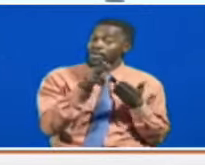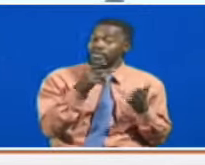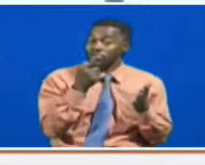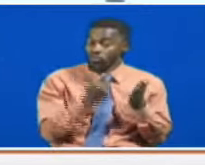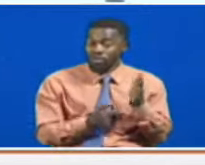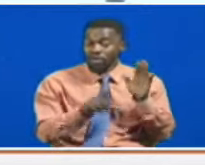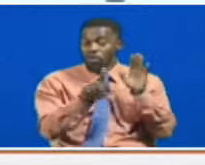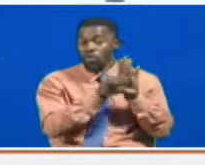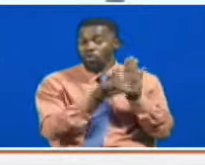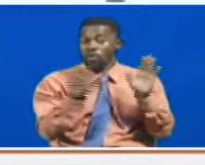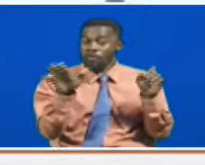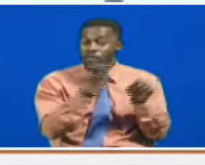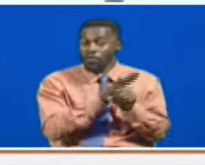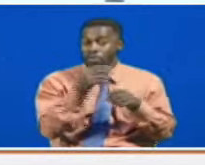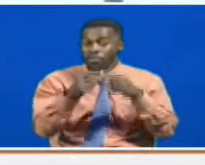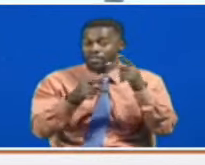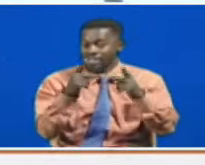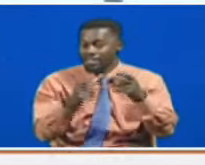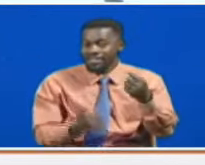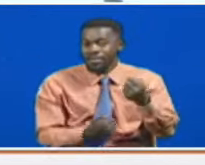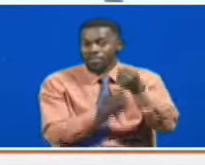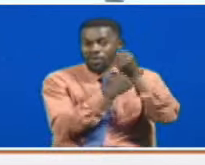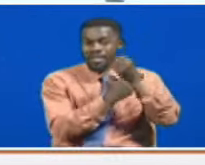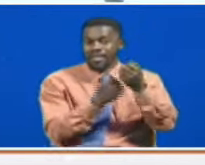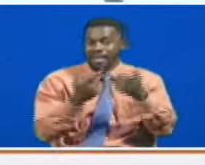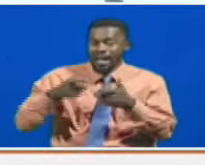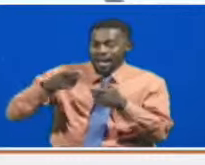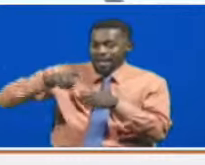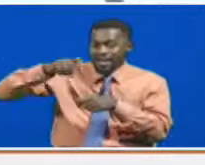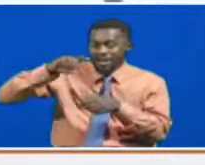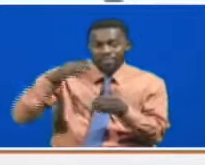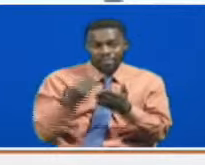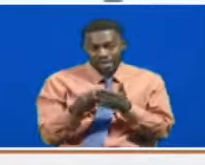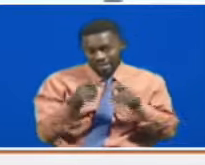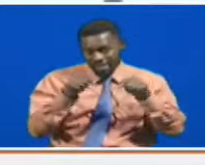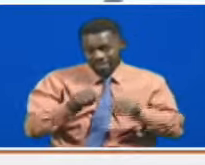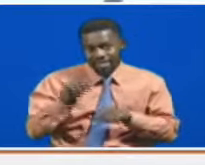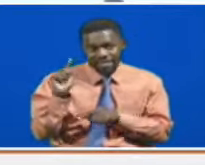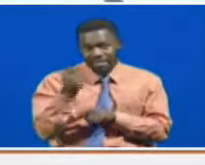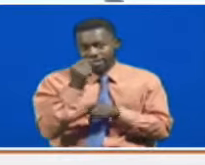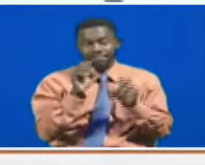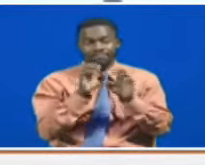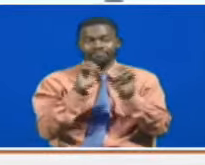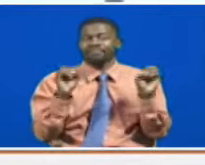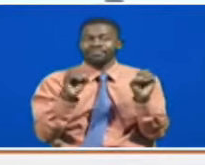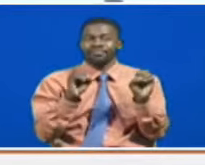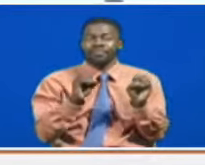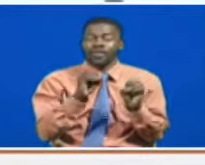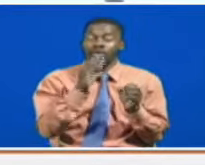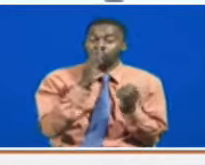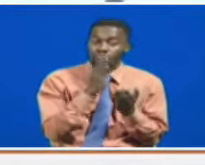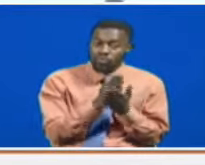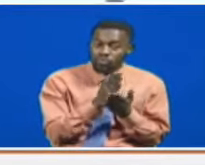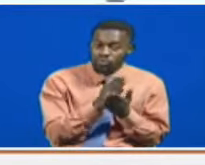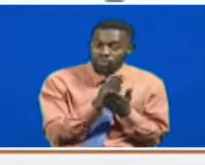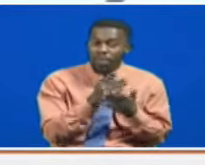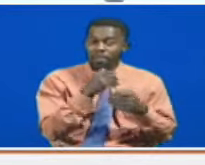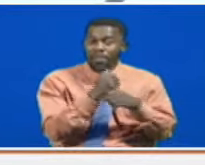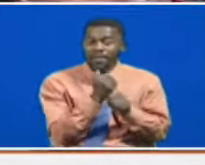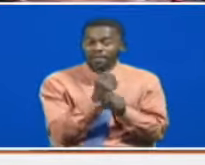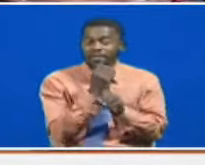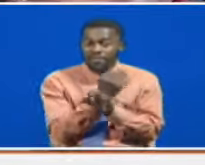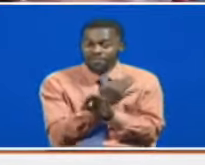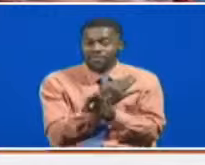legal framework that supports general wage increases in Kenya. This, in fact, would negate freedom of